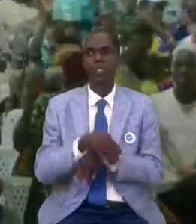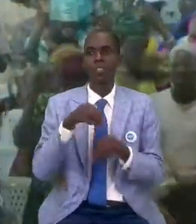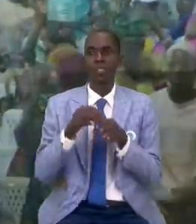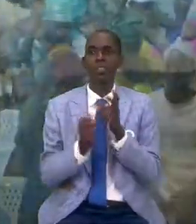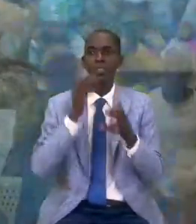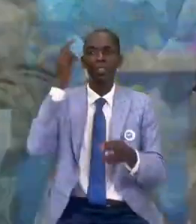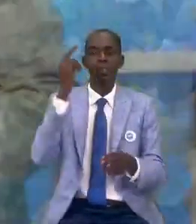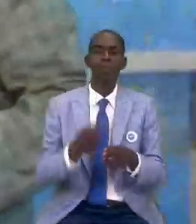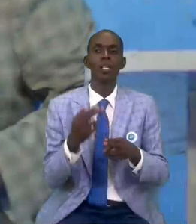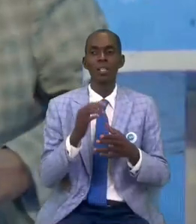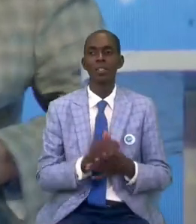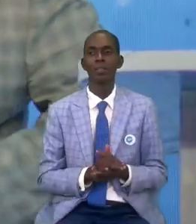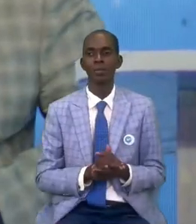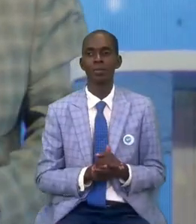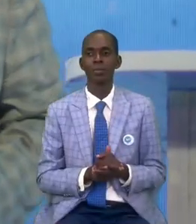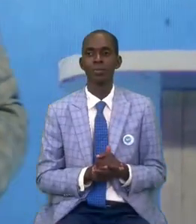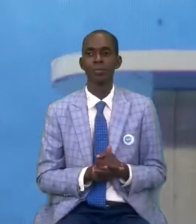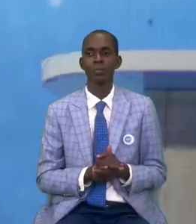I will not be a spectator.